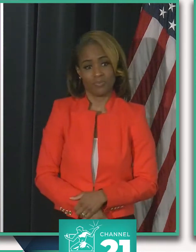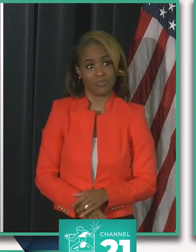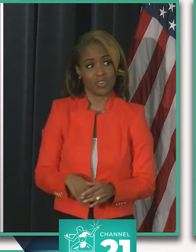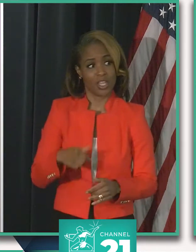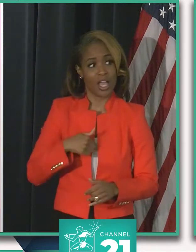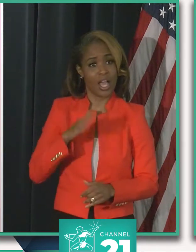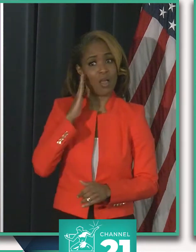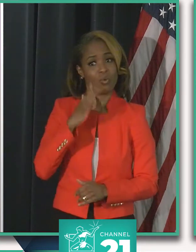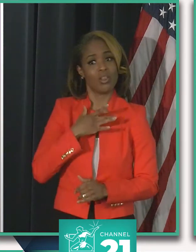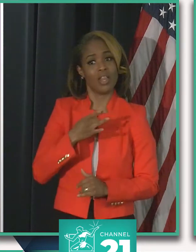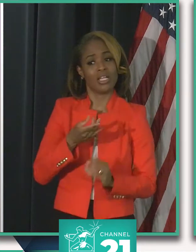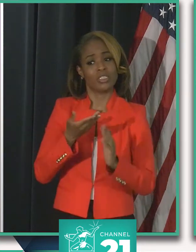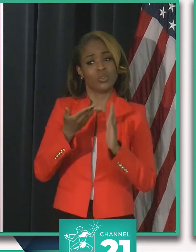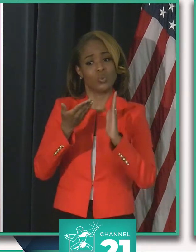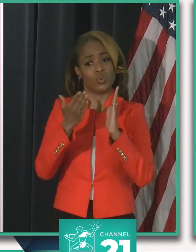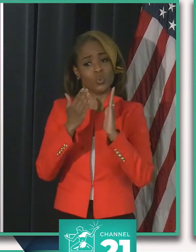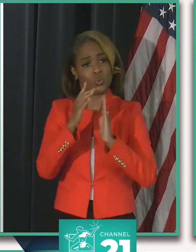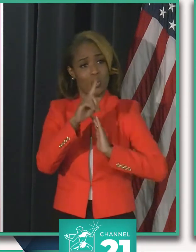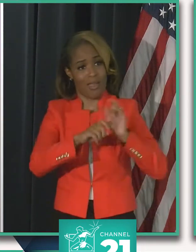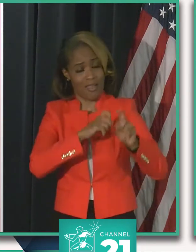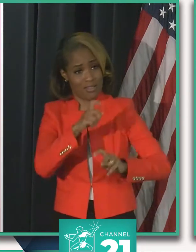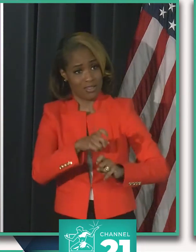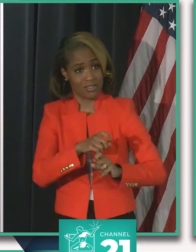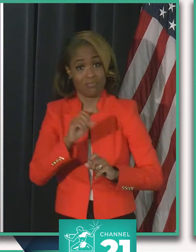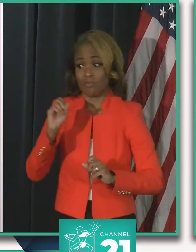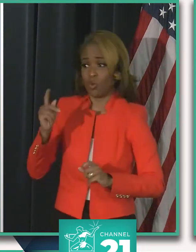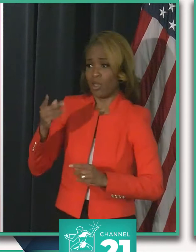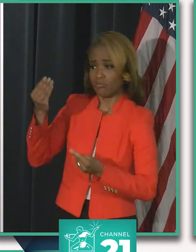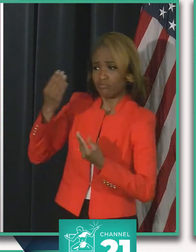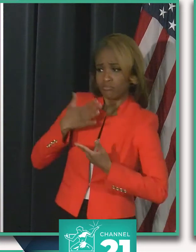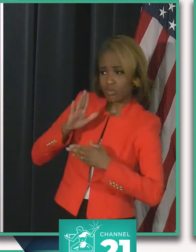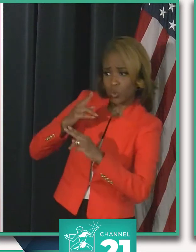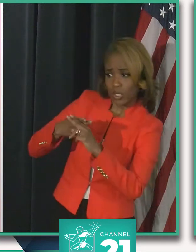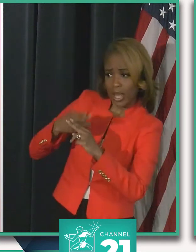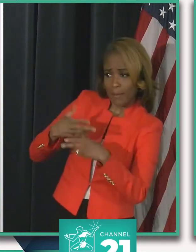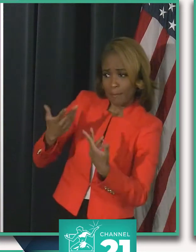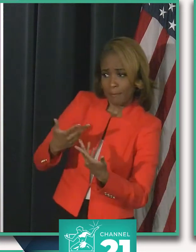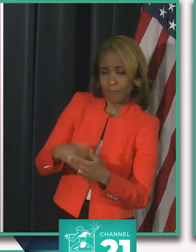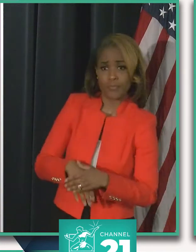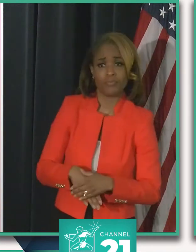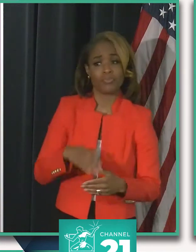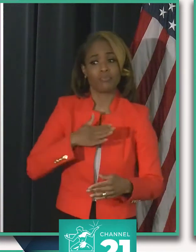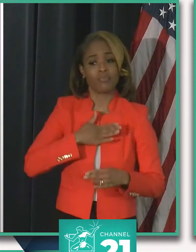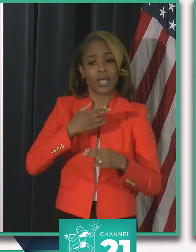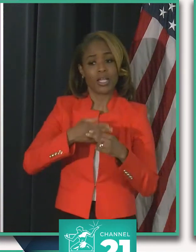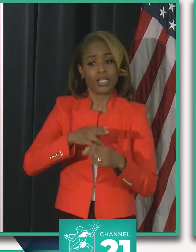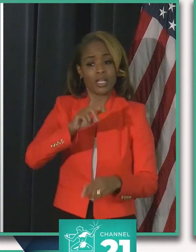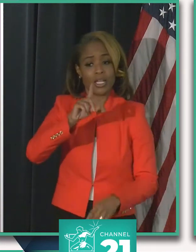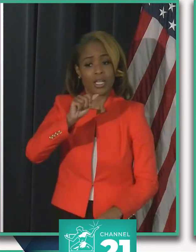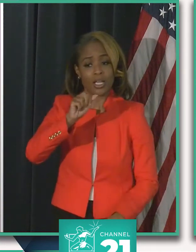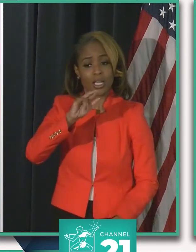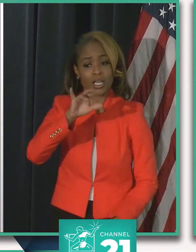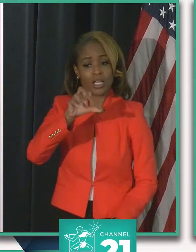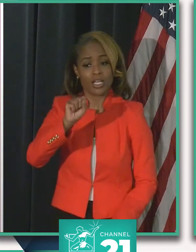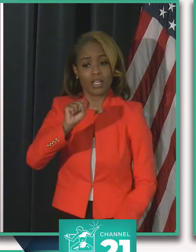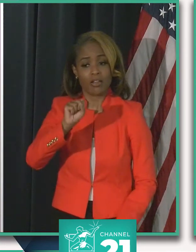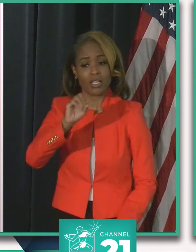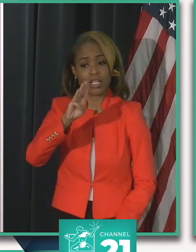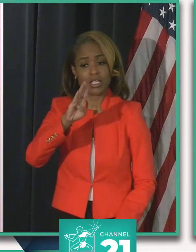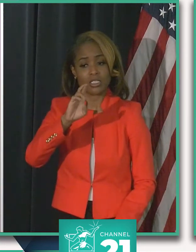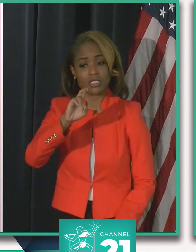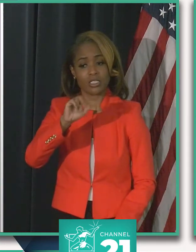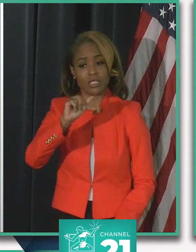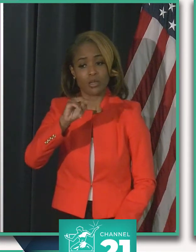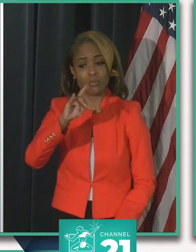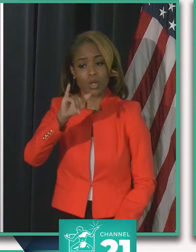I would like to ask you some questions. Okay. Well, tell me your name. My name is Darius Bradley Jr., and I